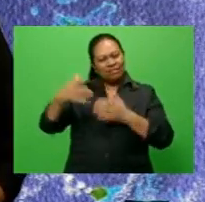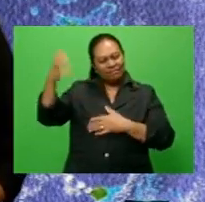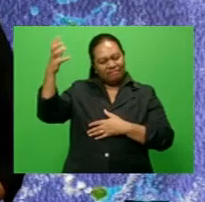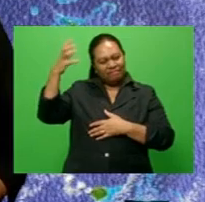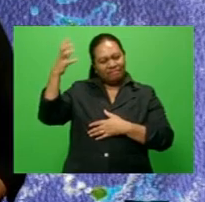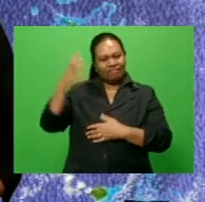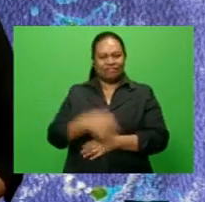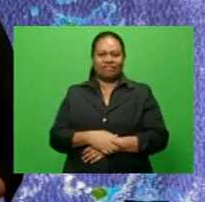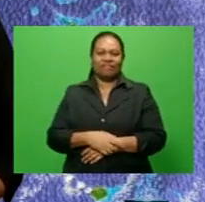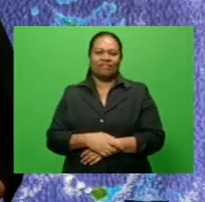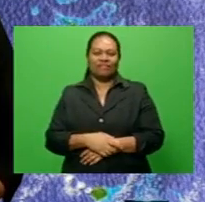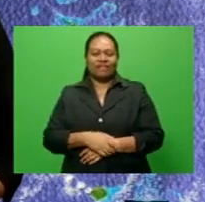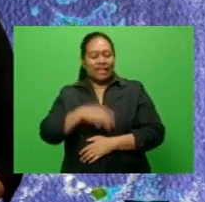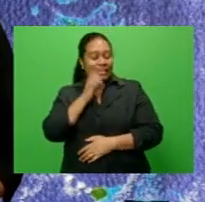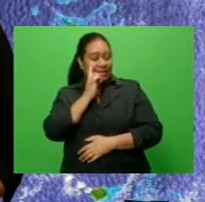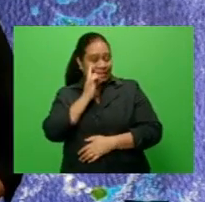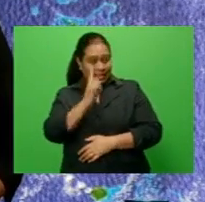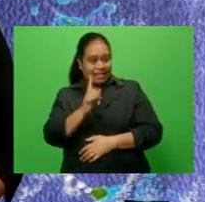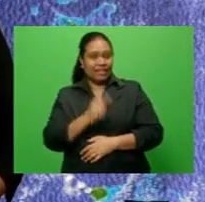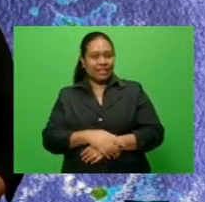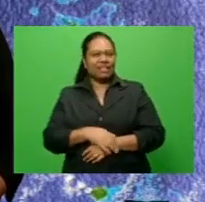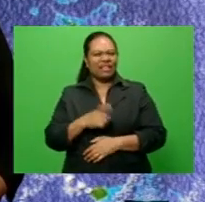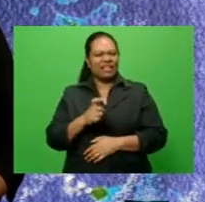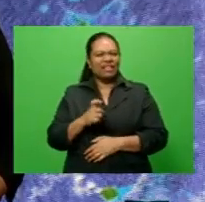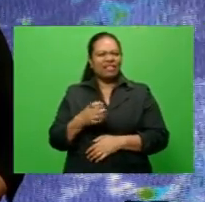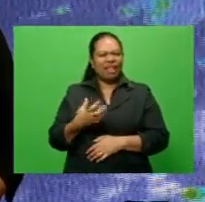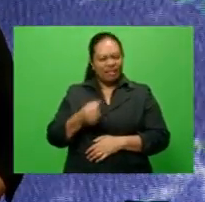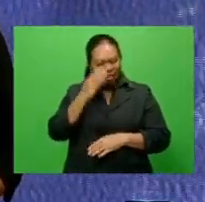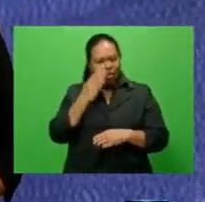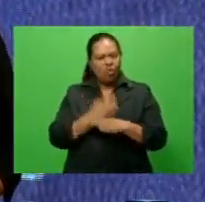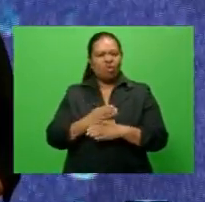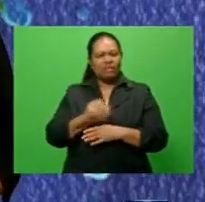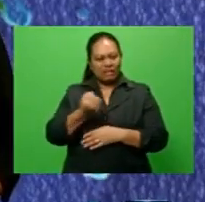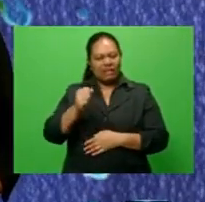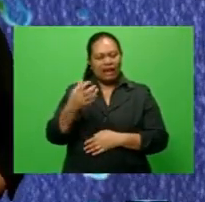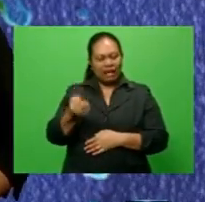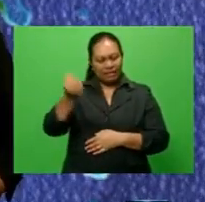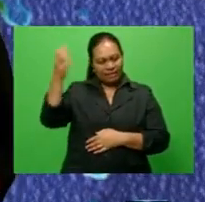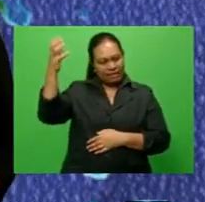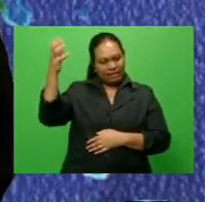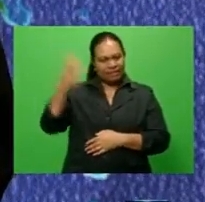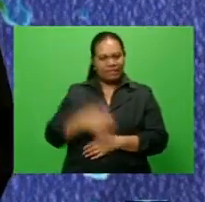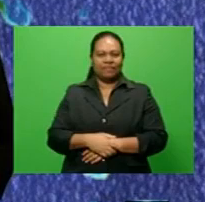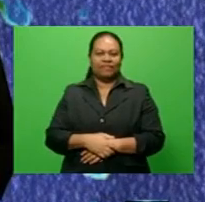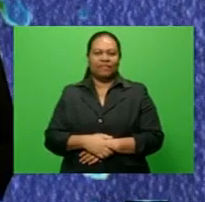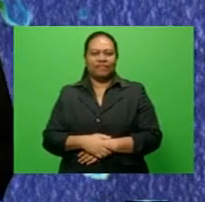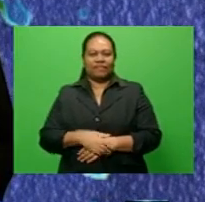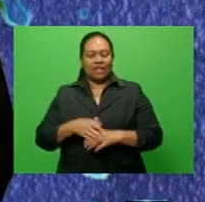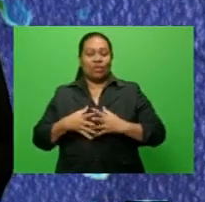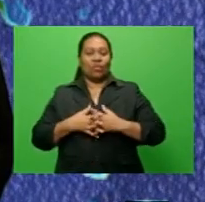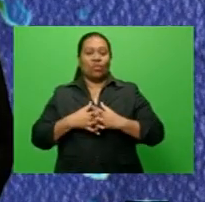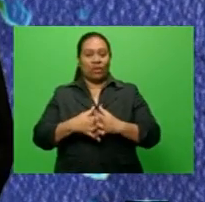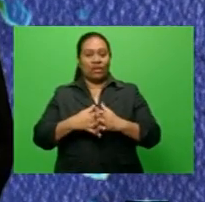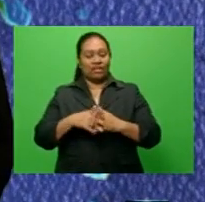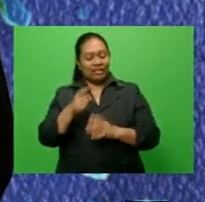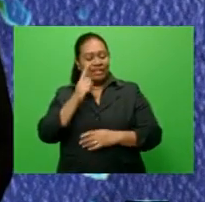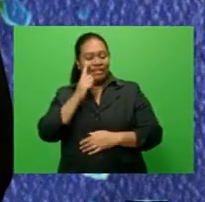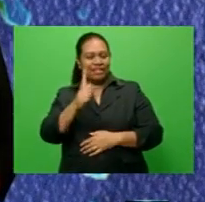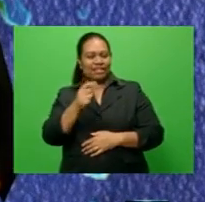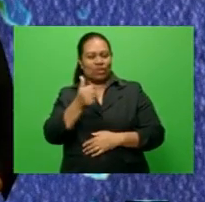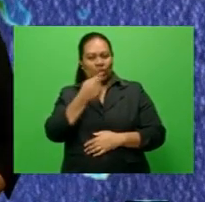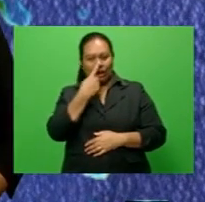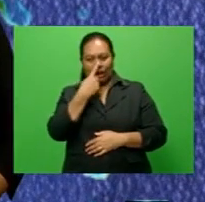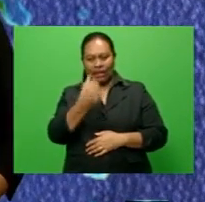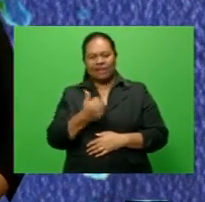clouds. Let's see if there was any hope of sunny spells anywhere. In the west, good luck on this side as it didn't